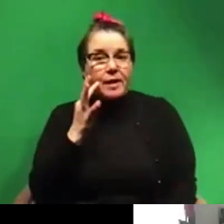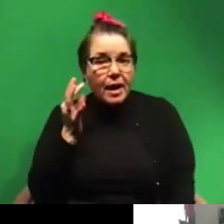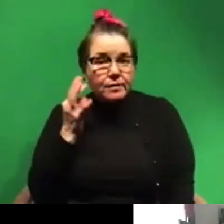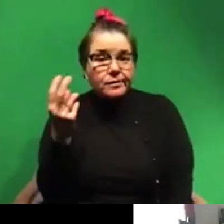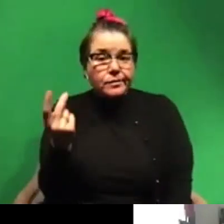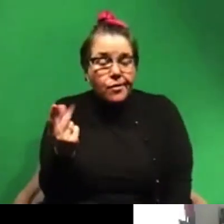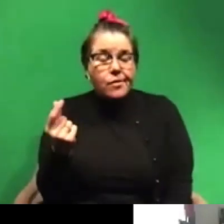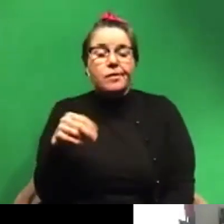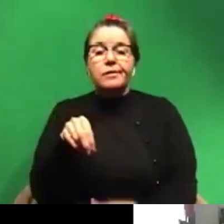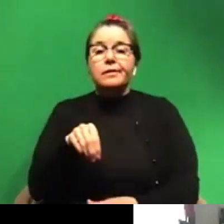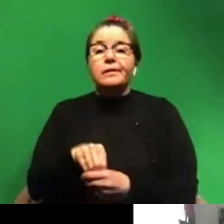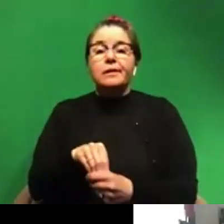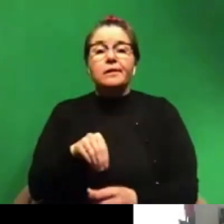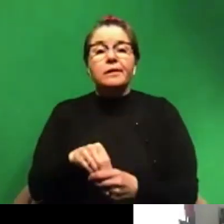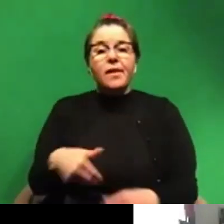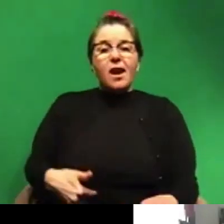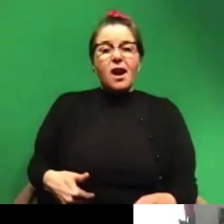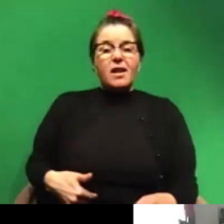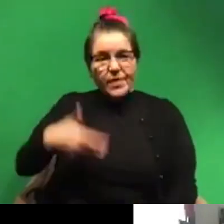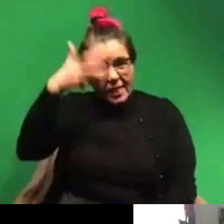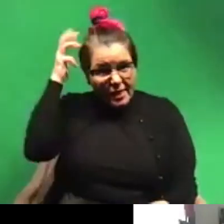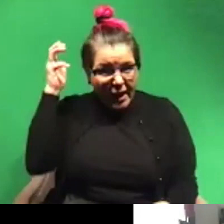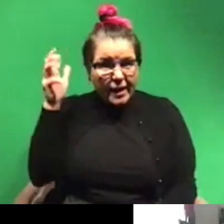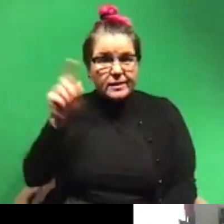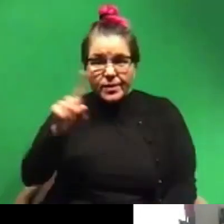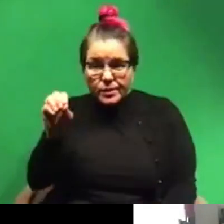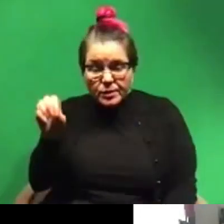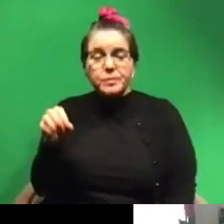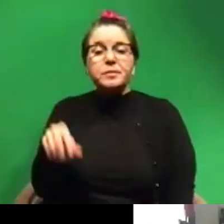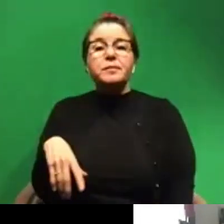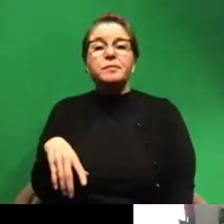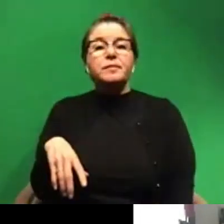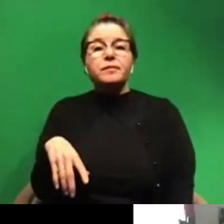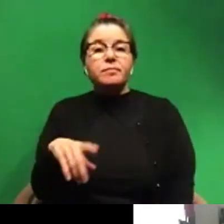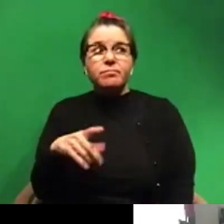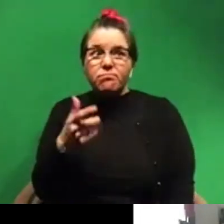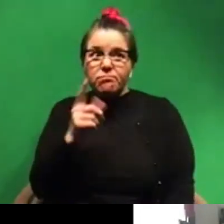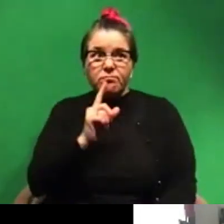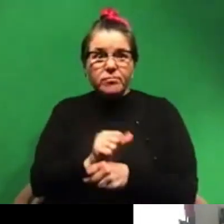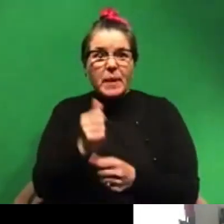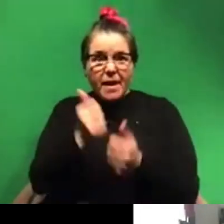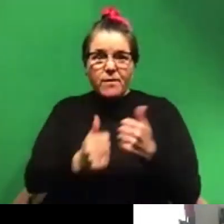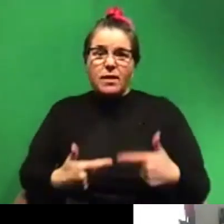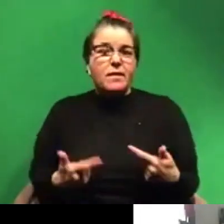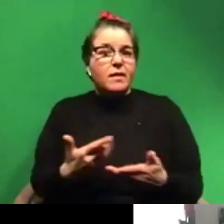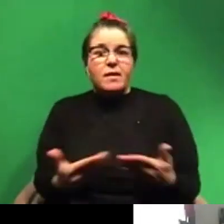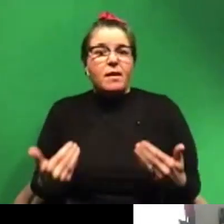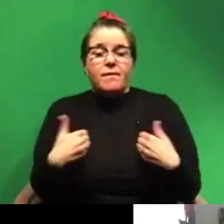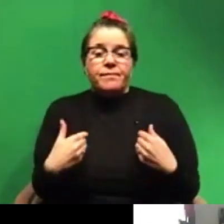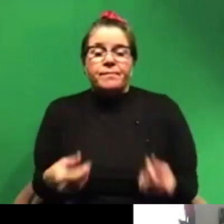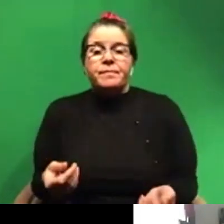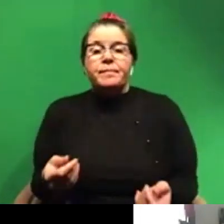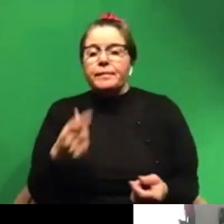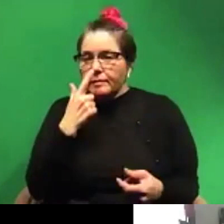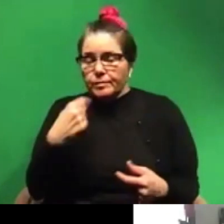They're in the guts of the lions in the zoos. They're on pretty much every living thing. And what's interesting, you know, we're